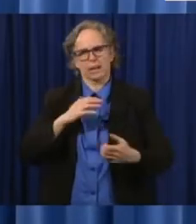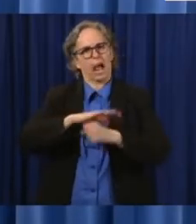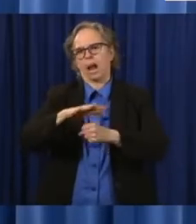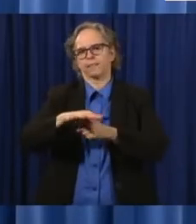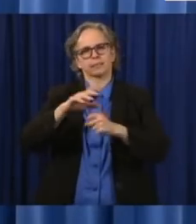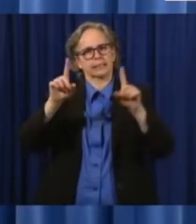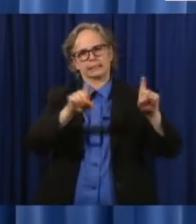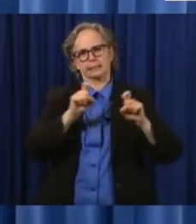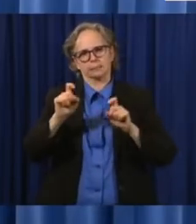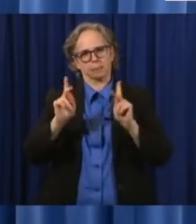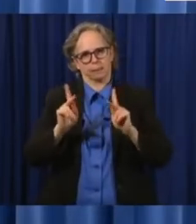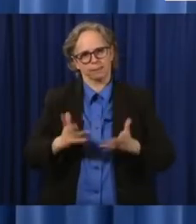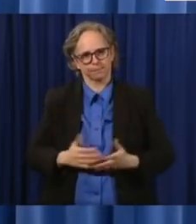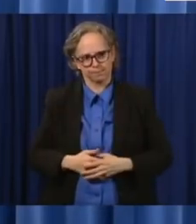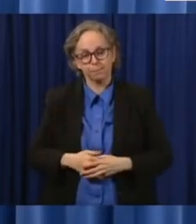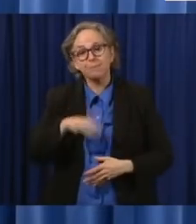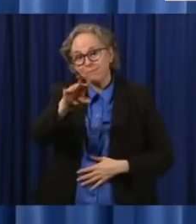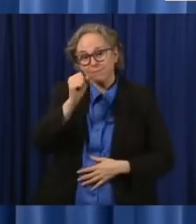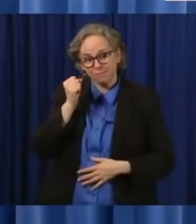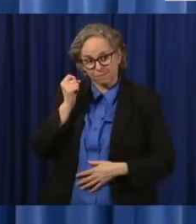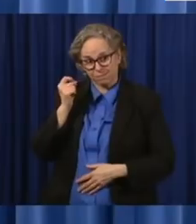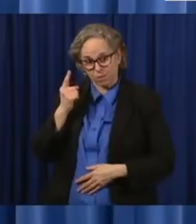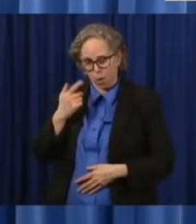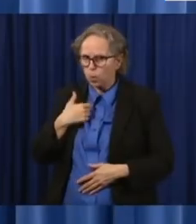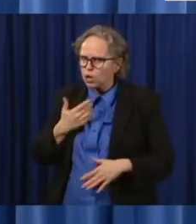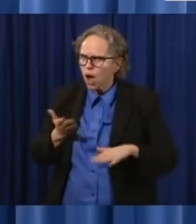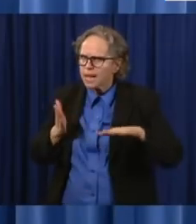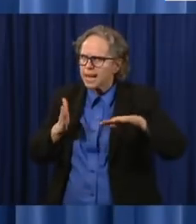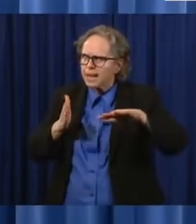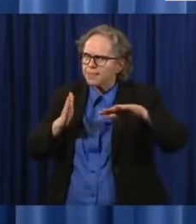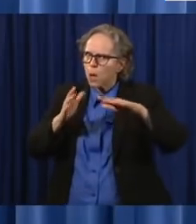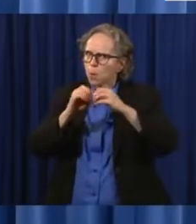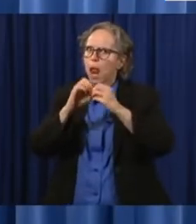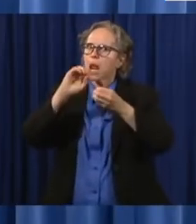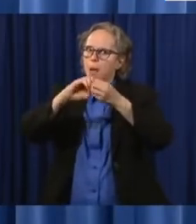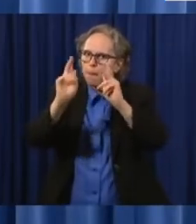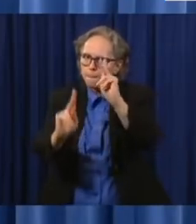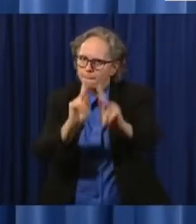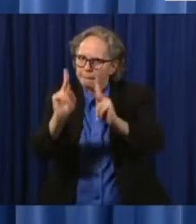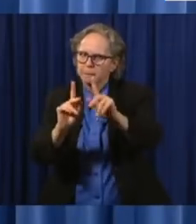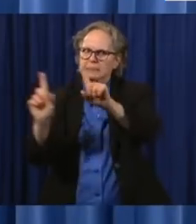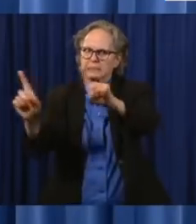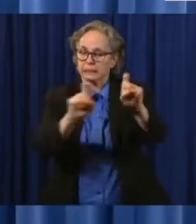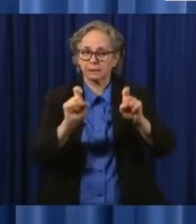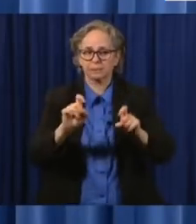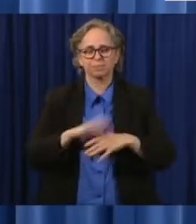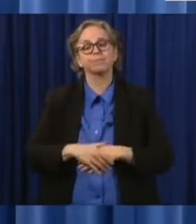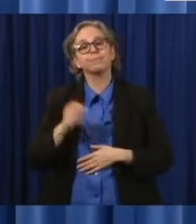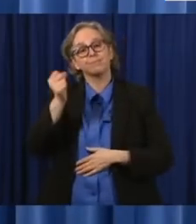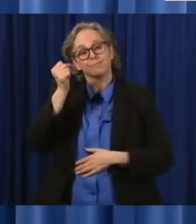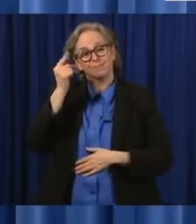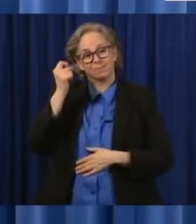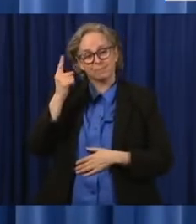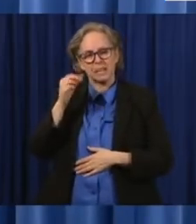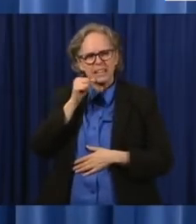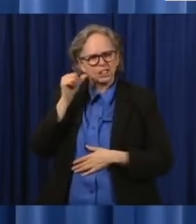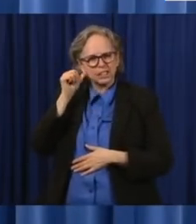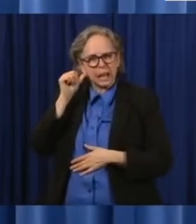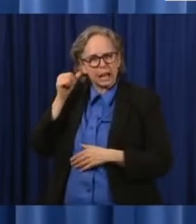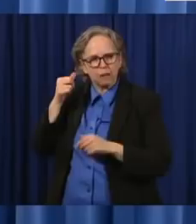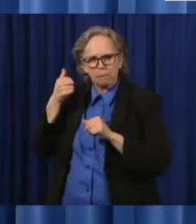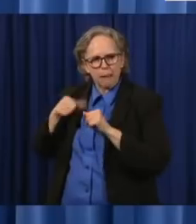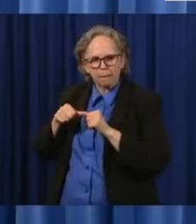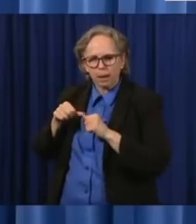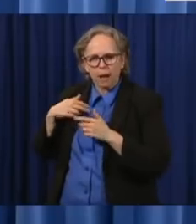we're working on that to increase that. We're up to, I didn't look at yesterday's numbers, but we've